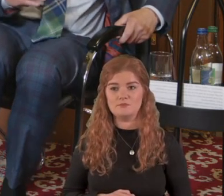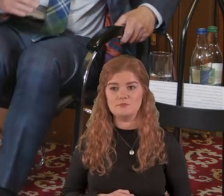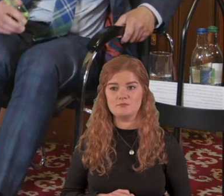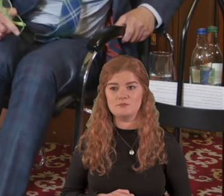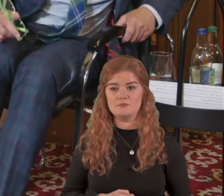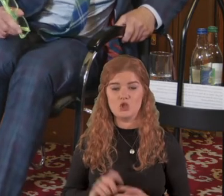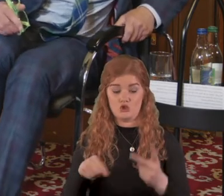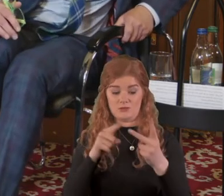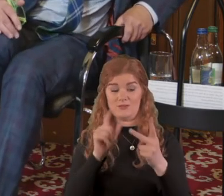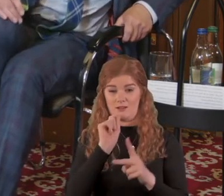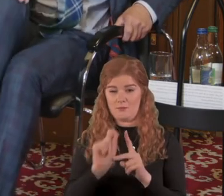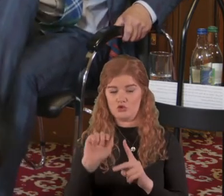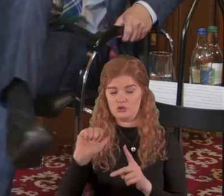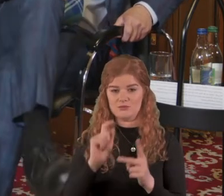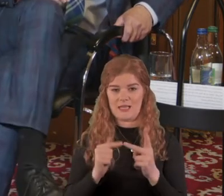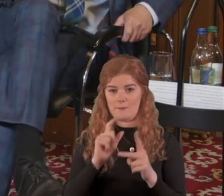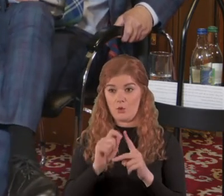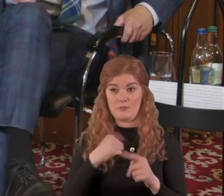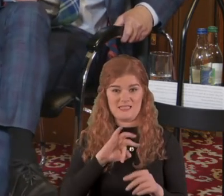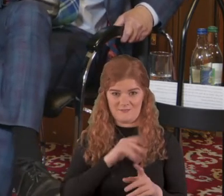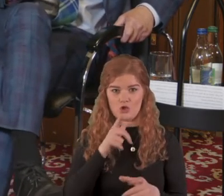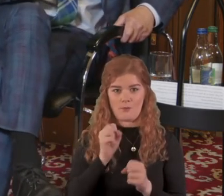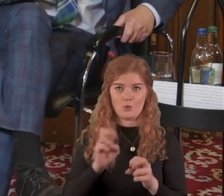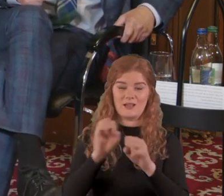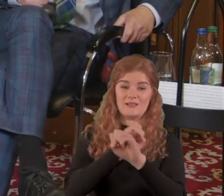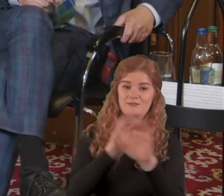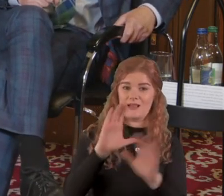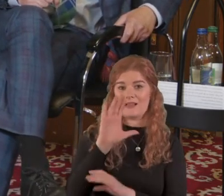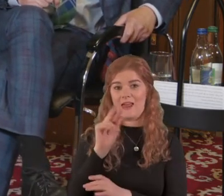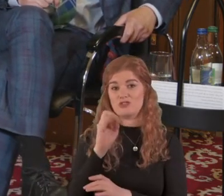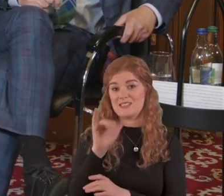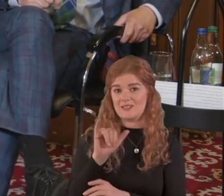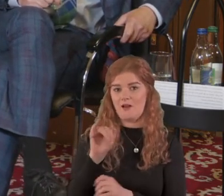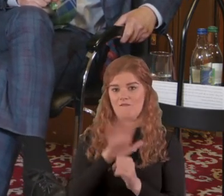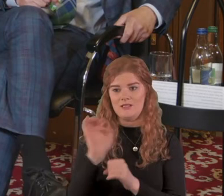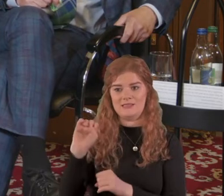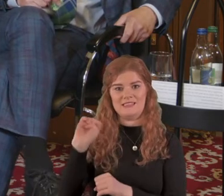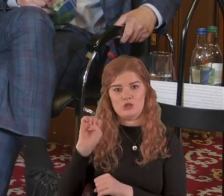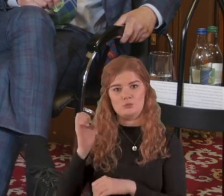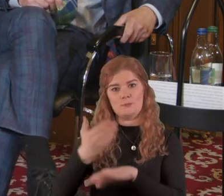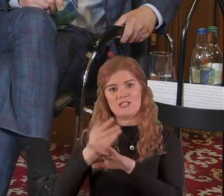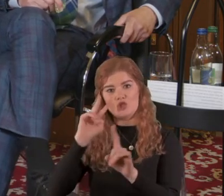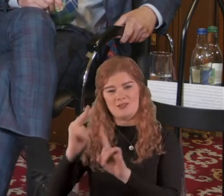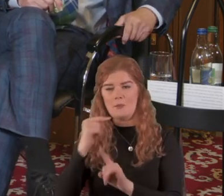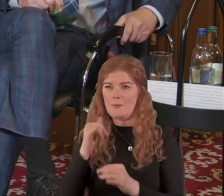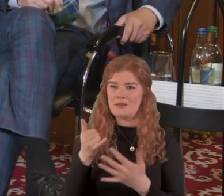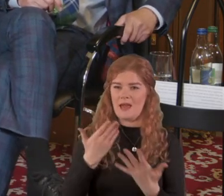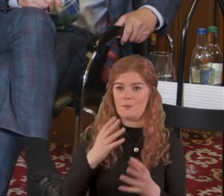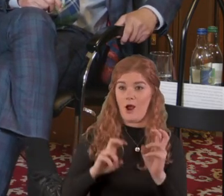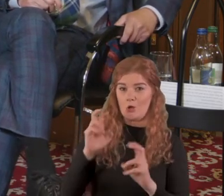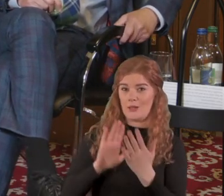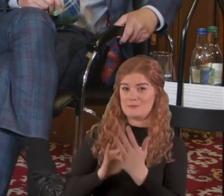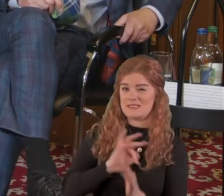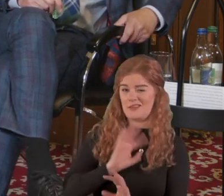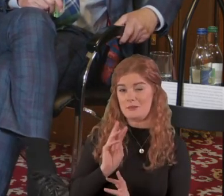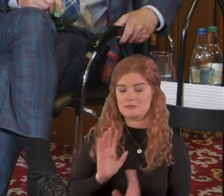On your second point, I've been talking about the clarity of the British position, but perhaps now to argue against myself a